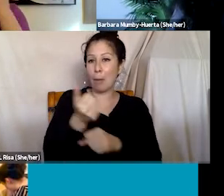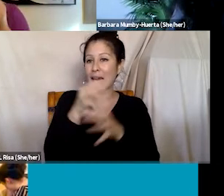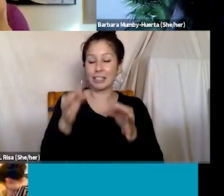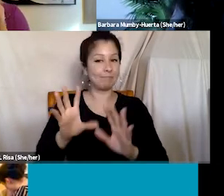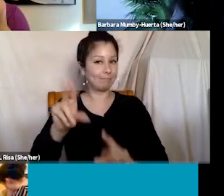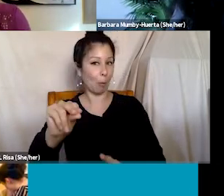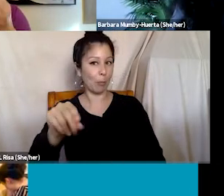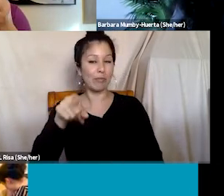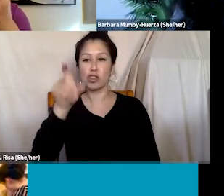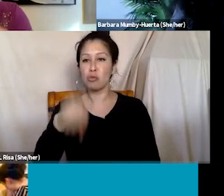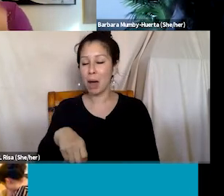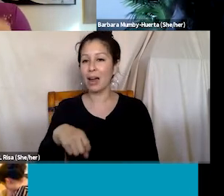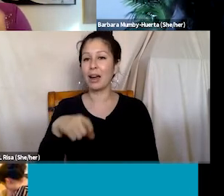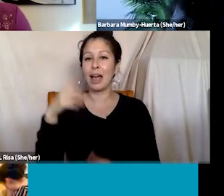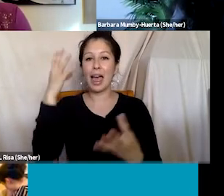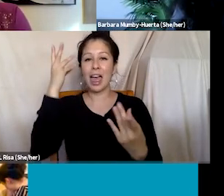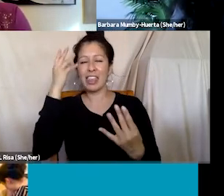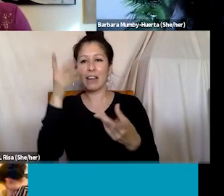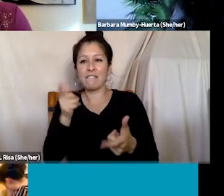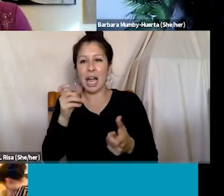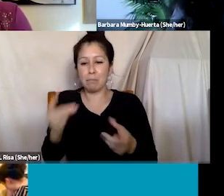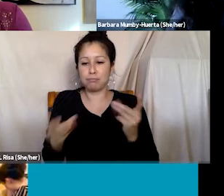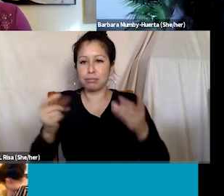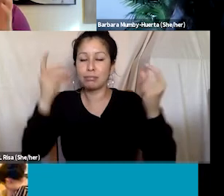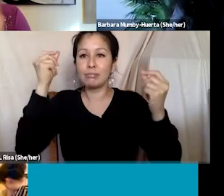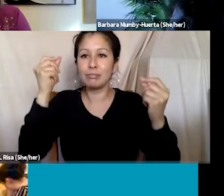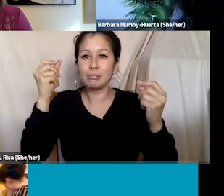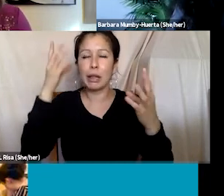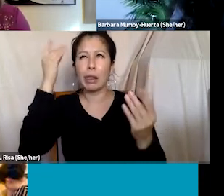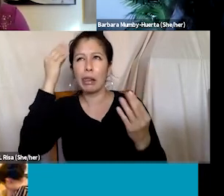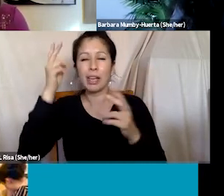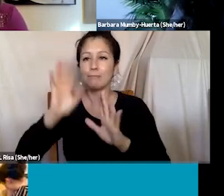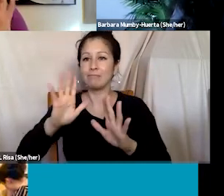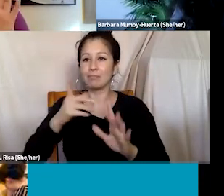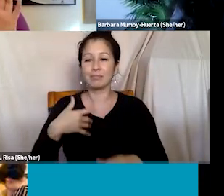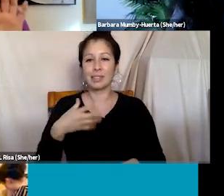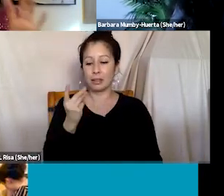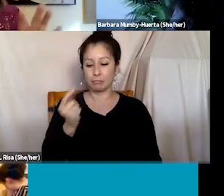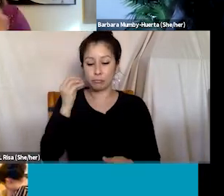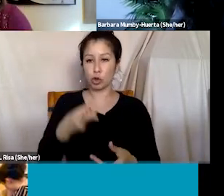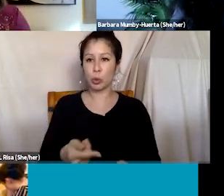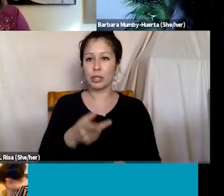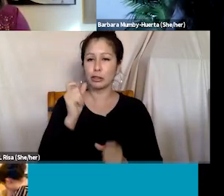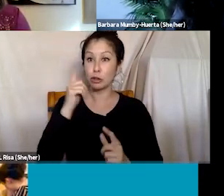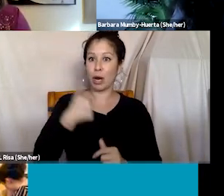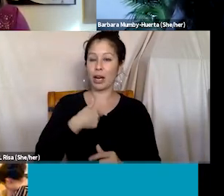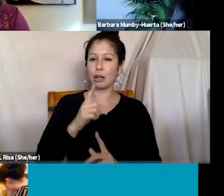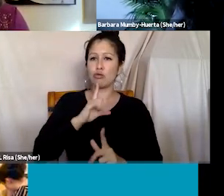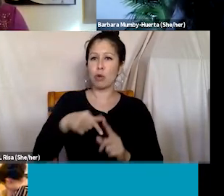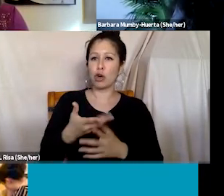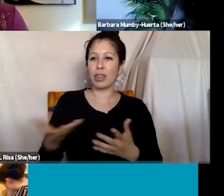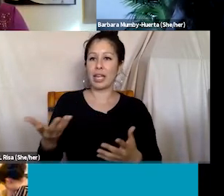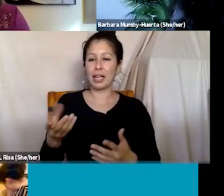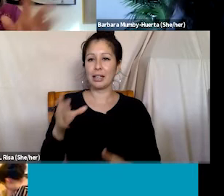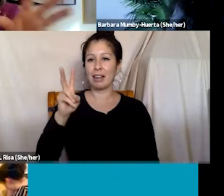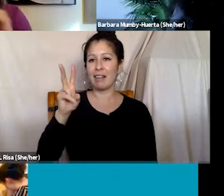decisions. You have to think so fast, it surprises you. But it is your intuition. You're responding to things